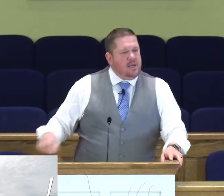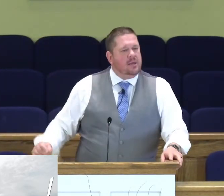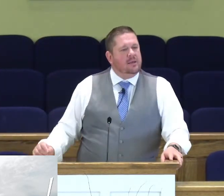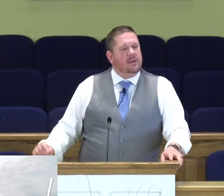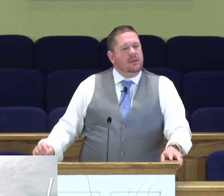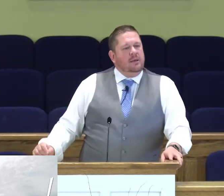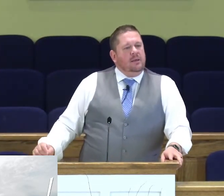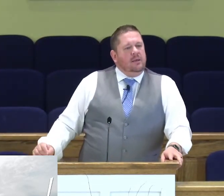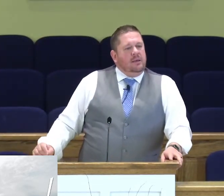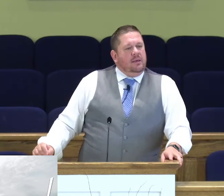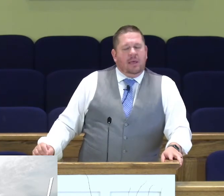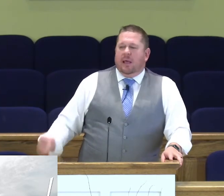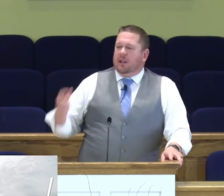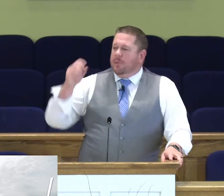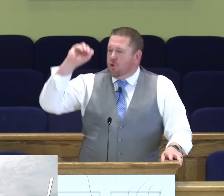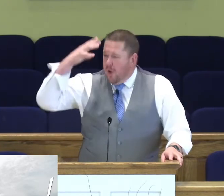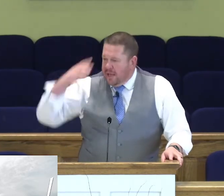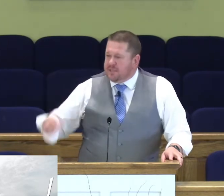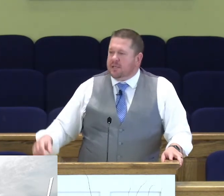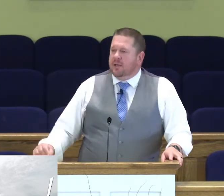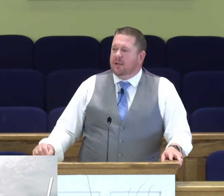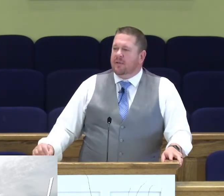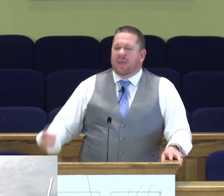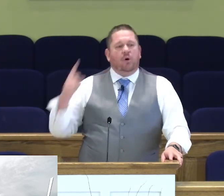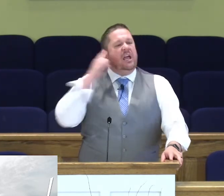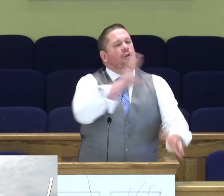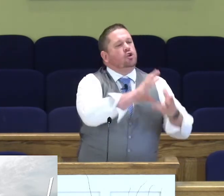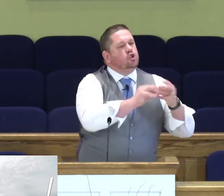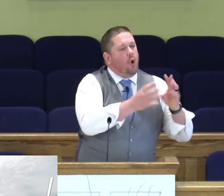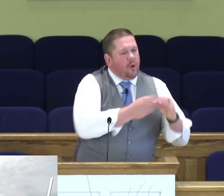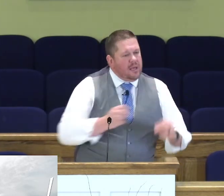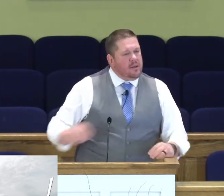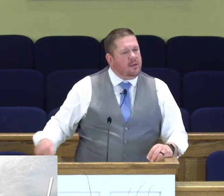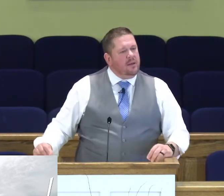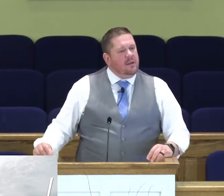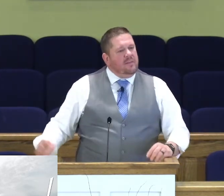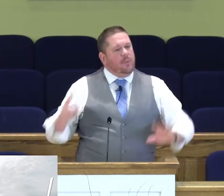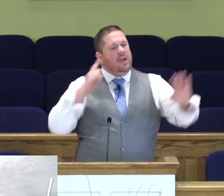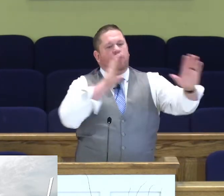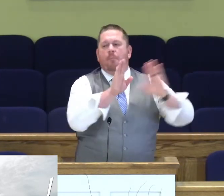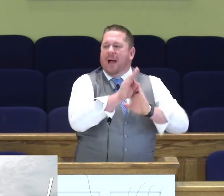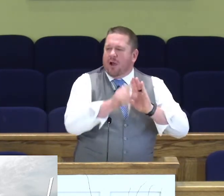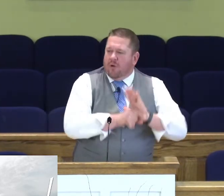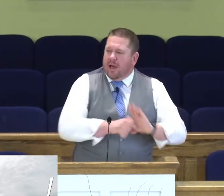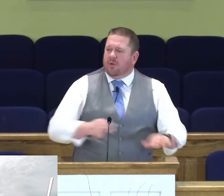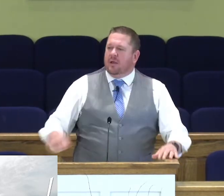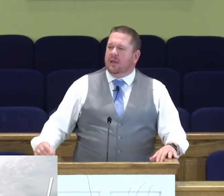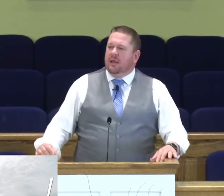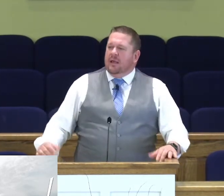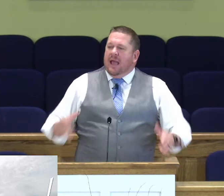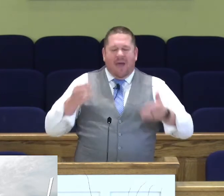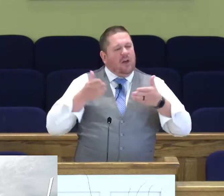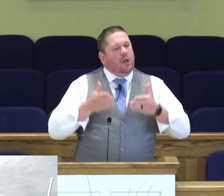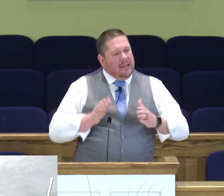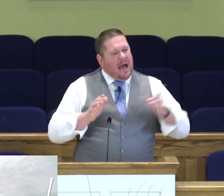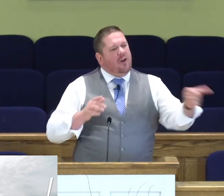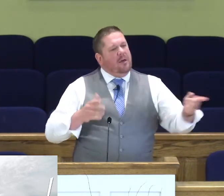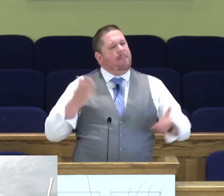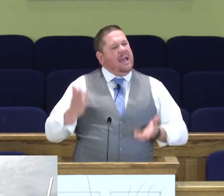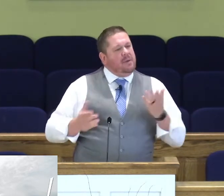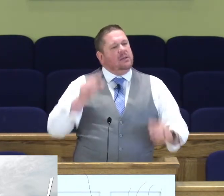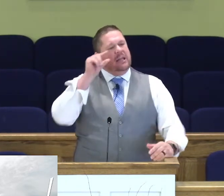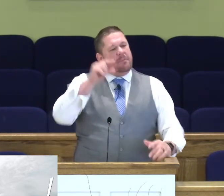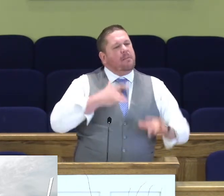mercy, a little bit of grace. They will hear their story. They will hear their background, and they'll allow